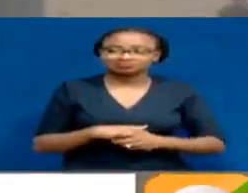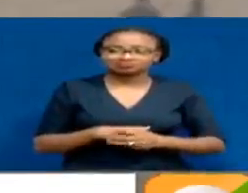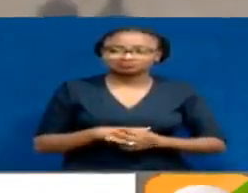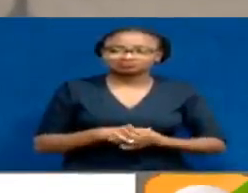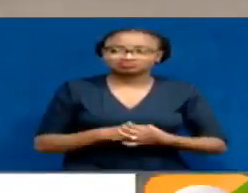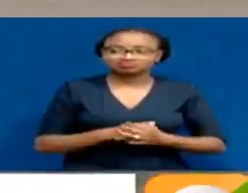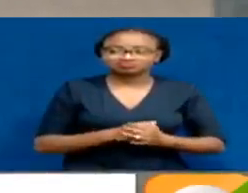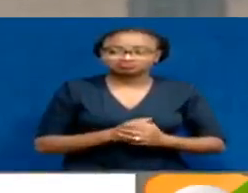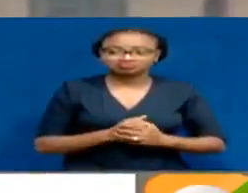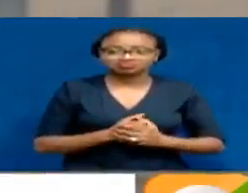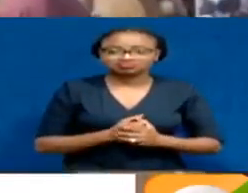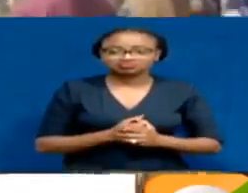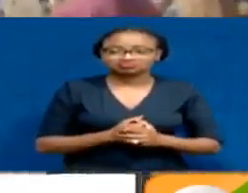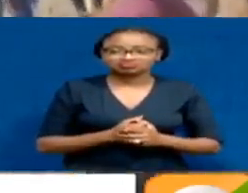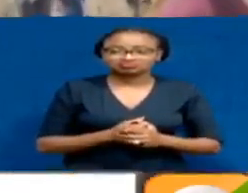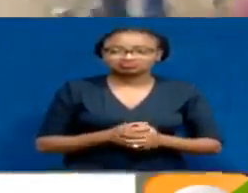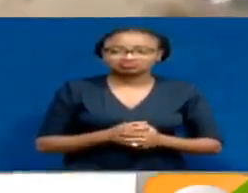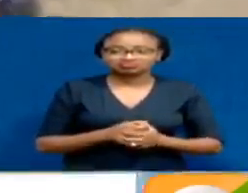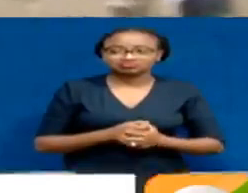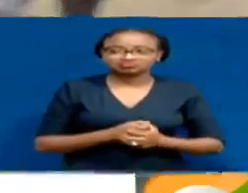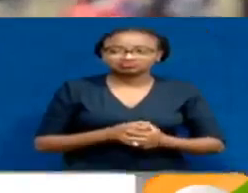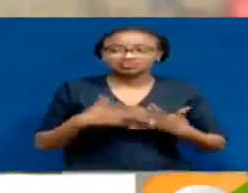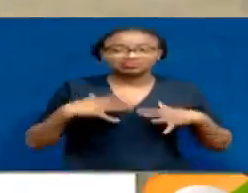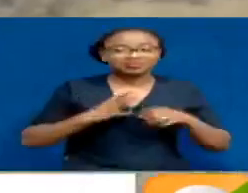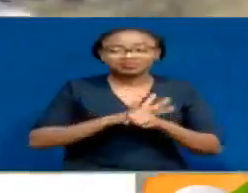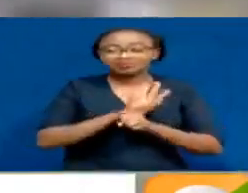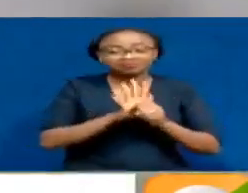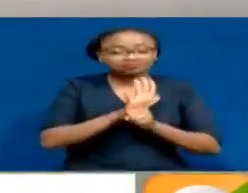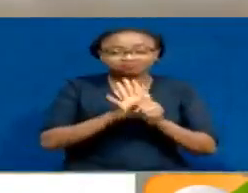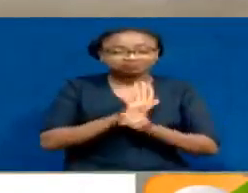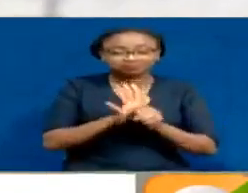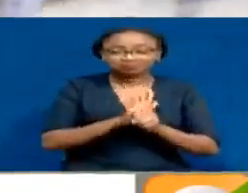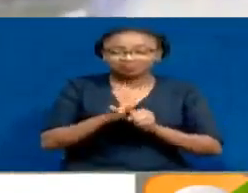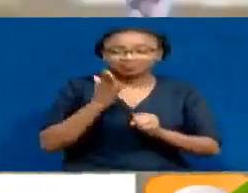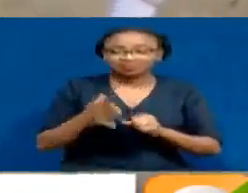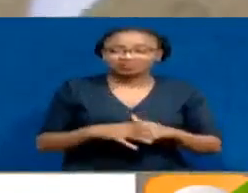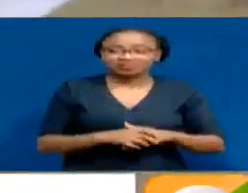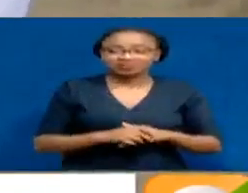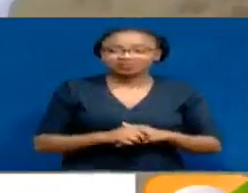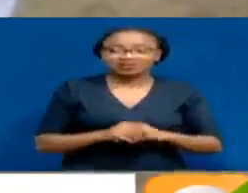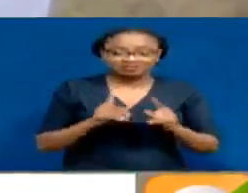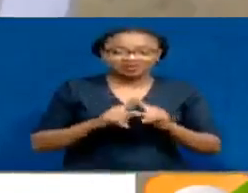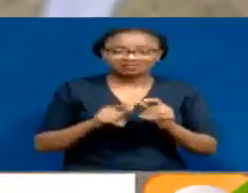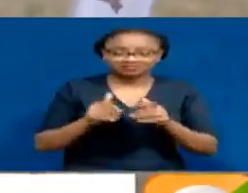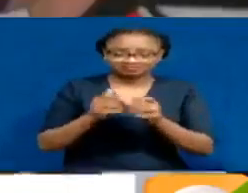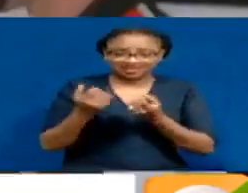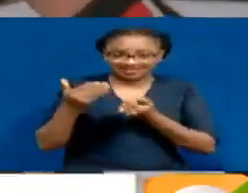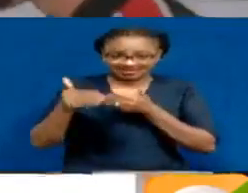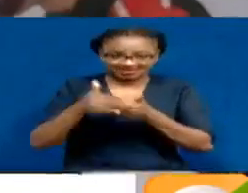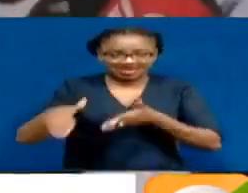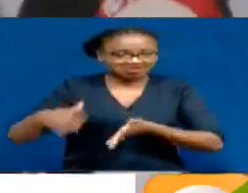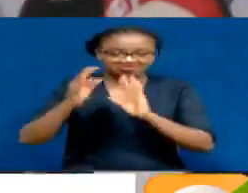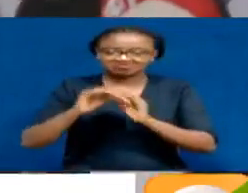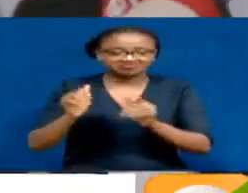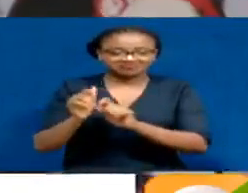their meat and the rally. The crowds were massive in all spectator stages. They were kept at a safe distance away from the road.